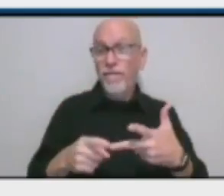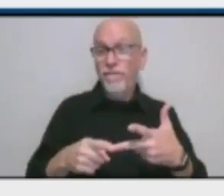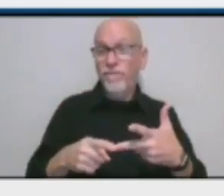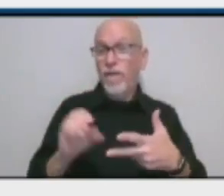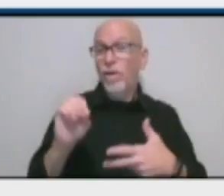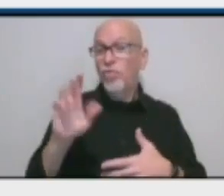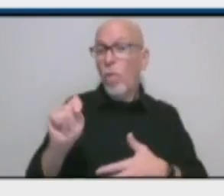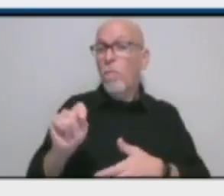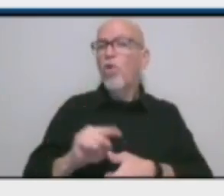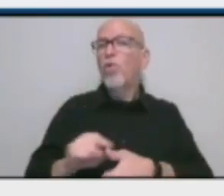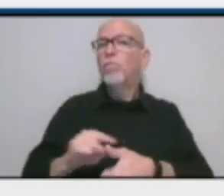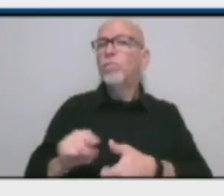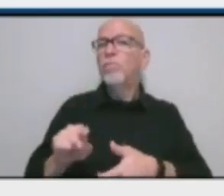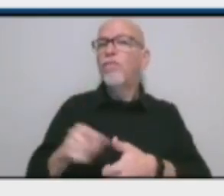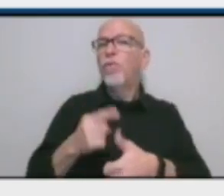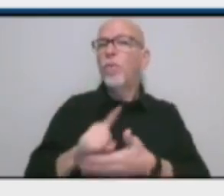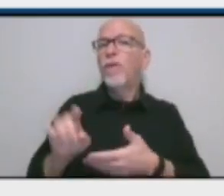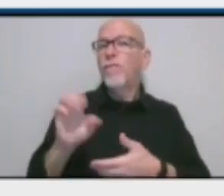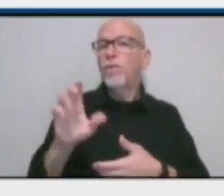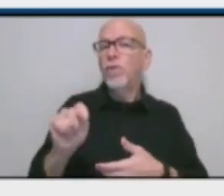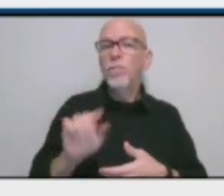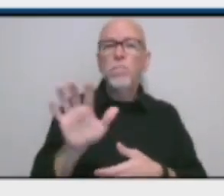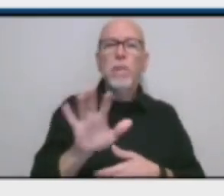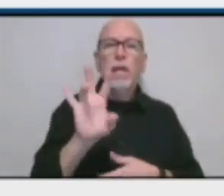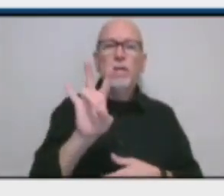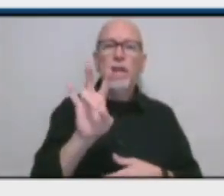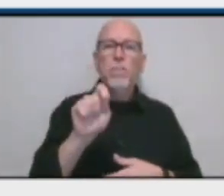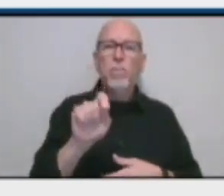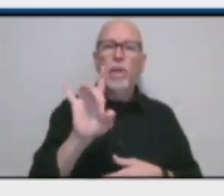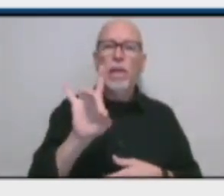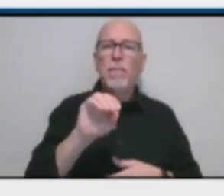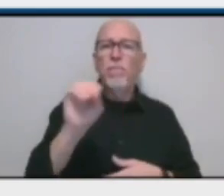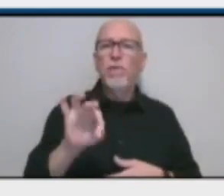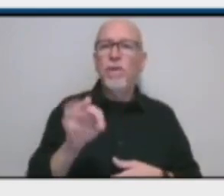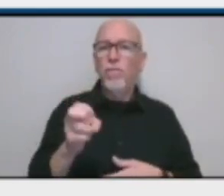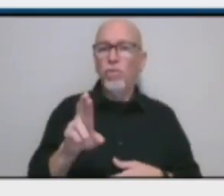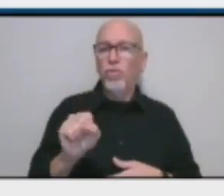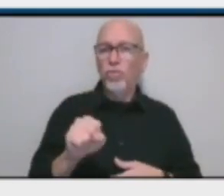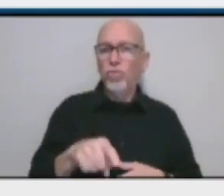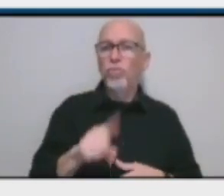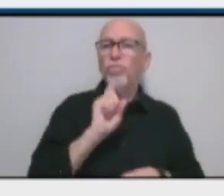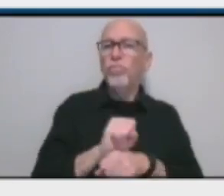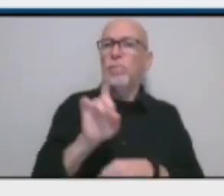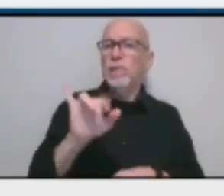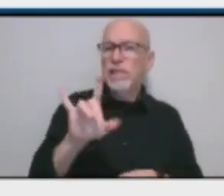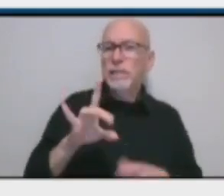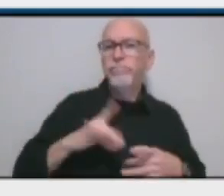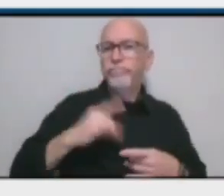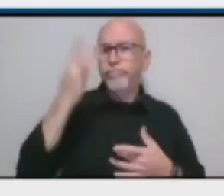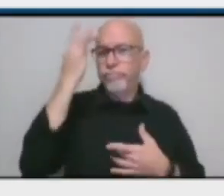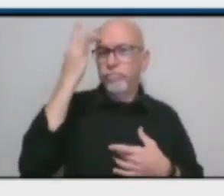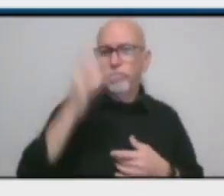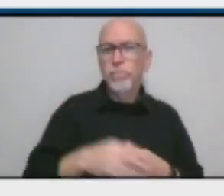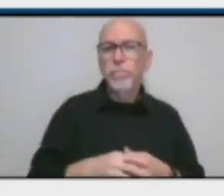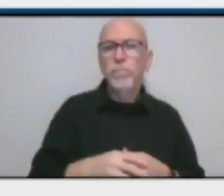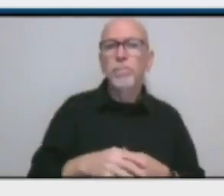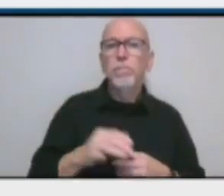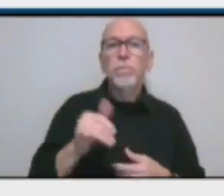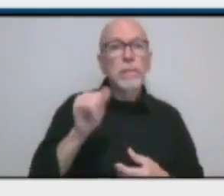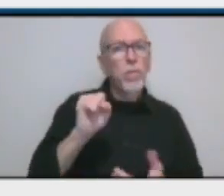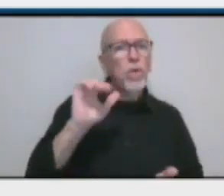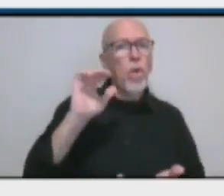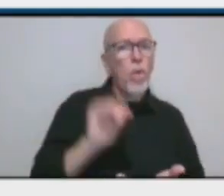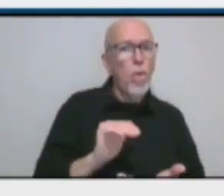October, approximately 7.8% of Hoosiers have ever been infected. There was a notably lower prevalence